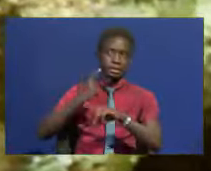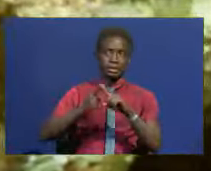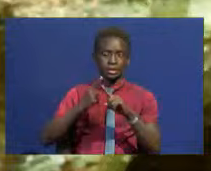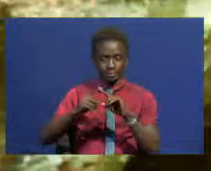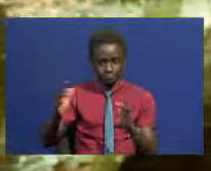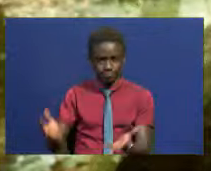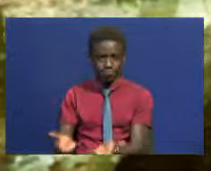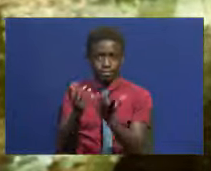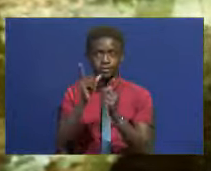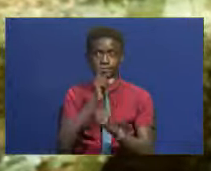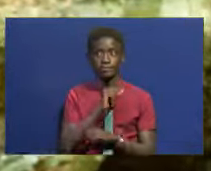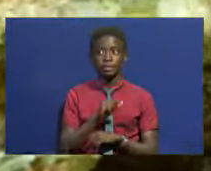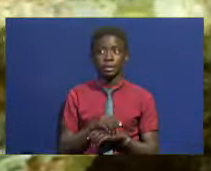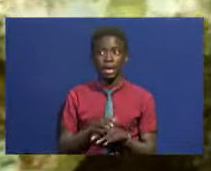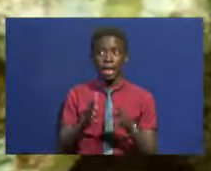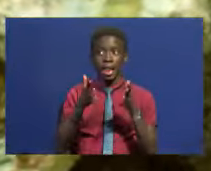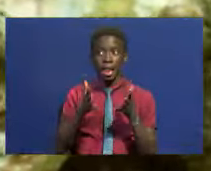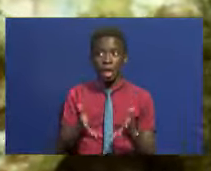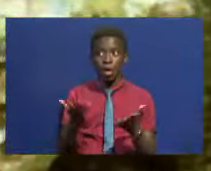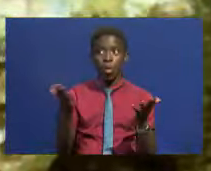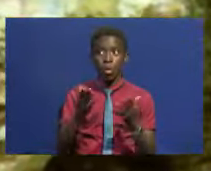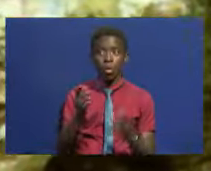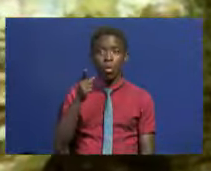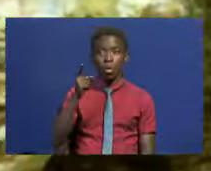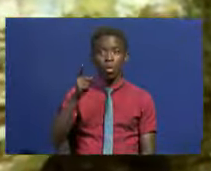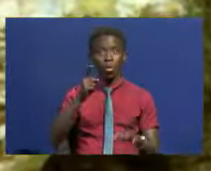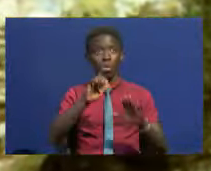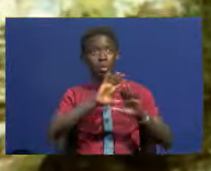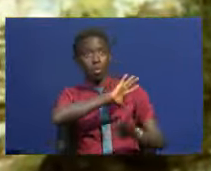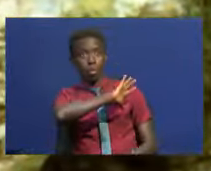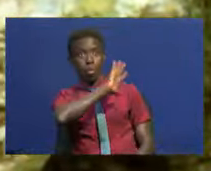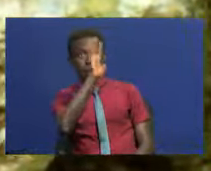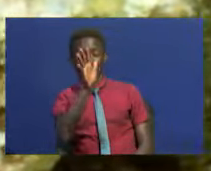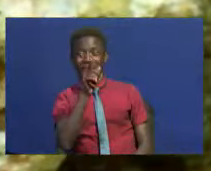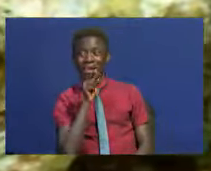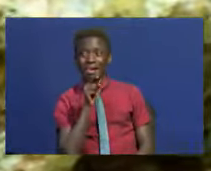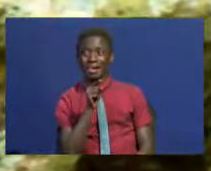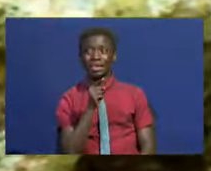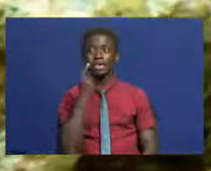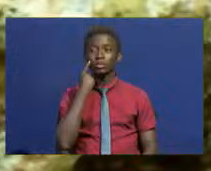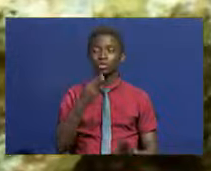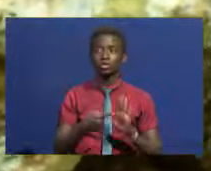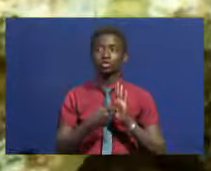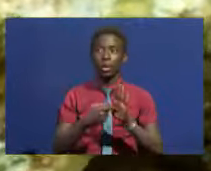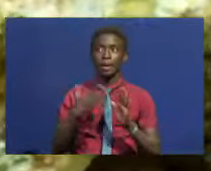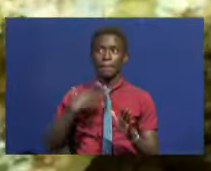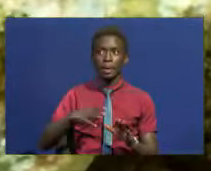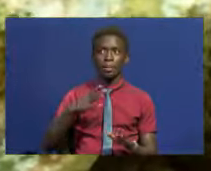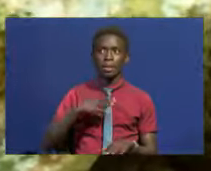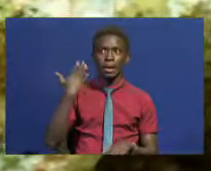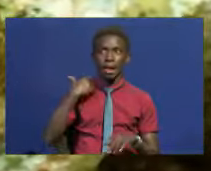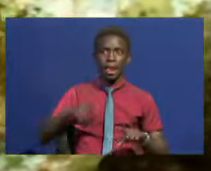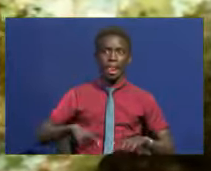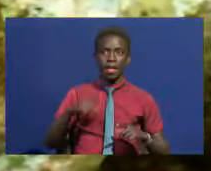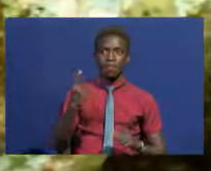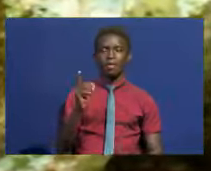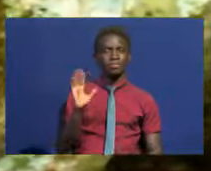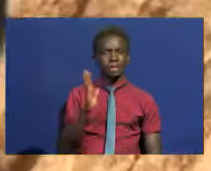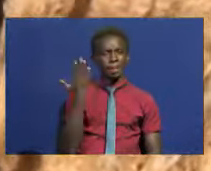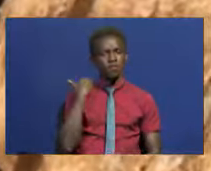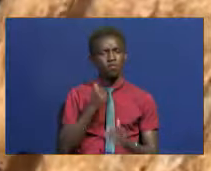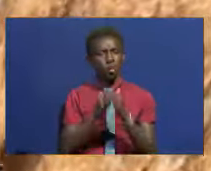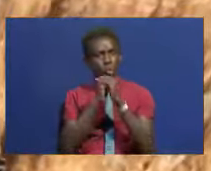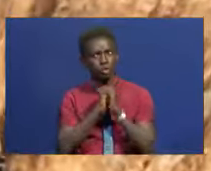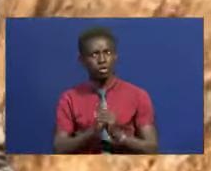cross carved on the cave wall reveals that these early dwellers not only lived here but worshipped too, a spiritual